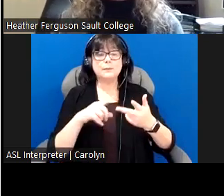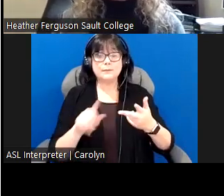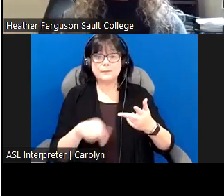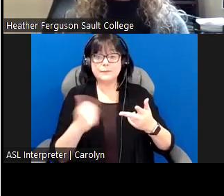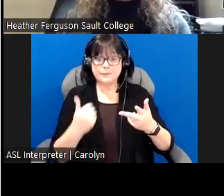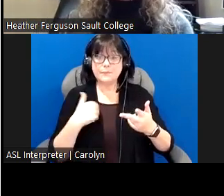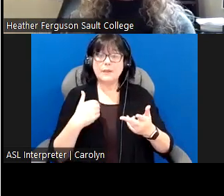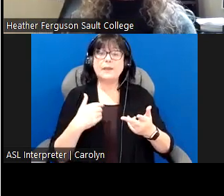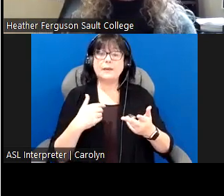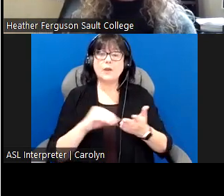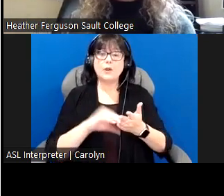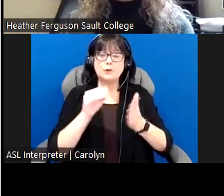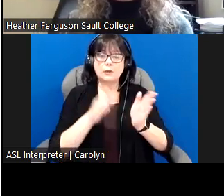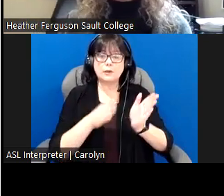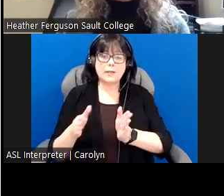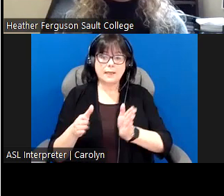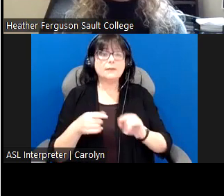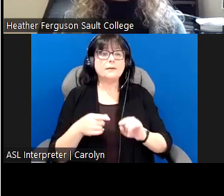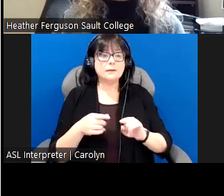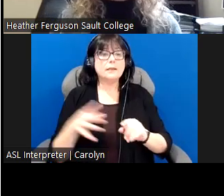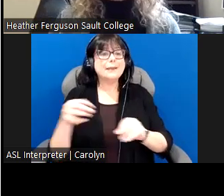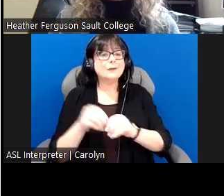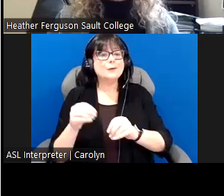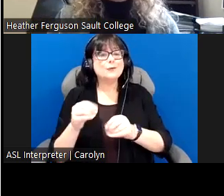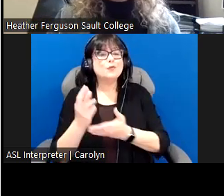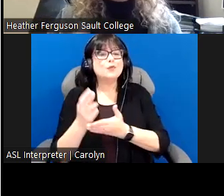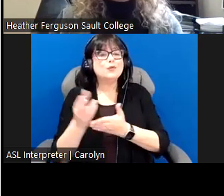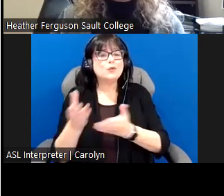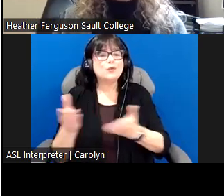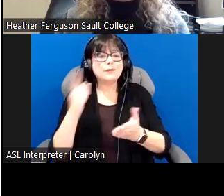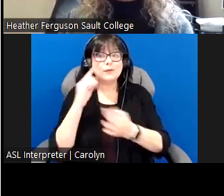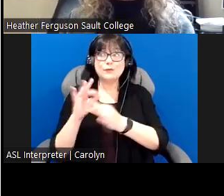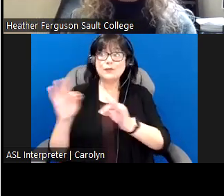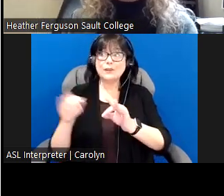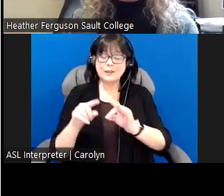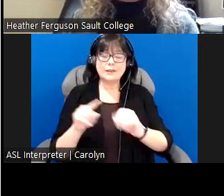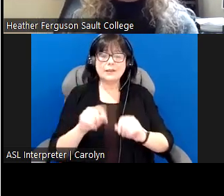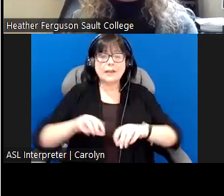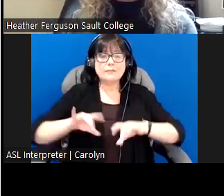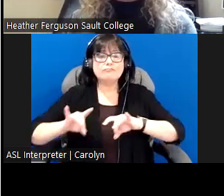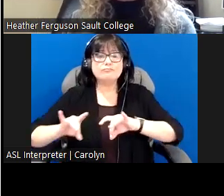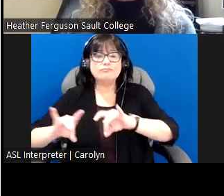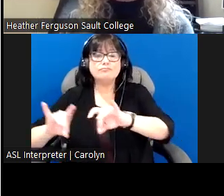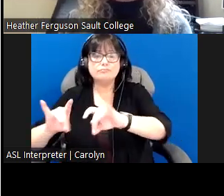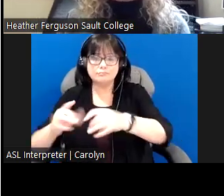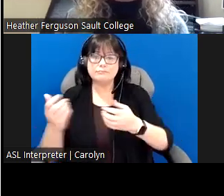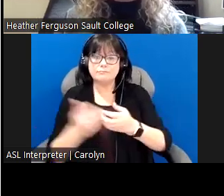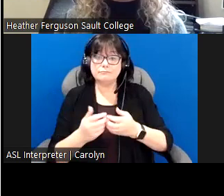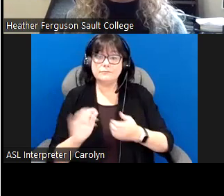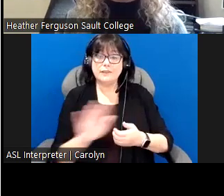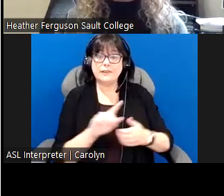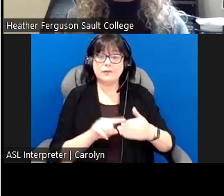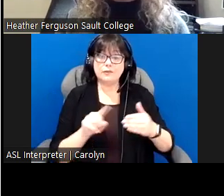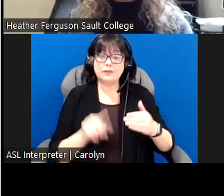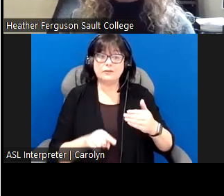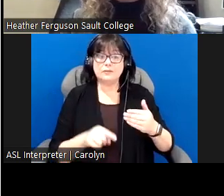free learning activities that are customized to the test taker's results. And in the next few screens, I'll be able to show you what some of those reports